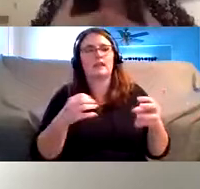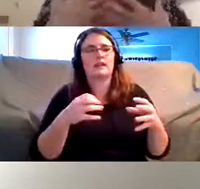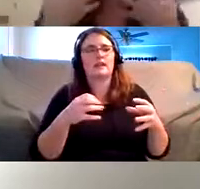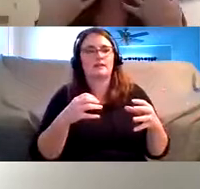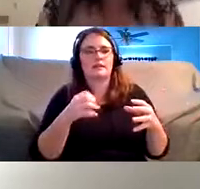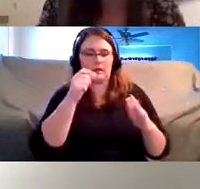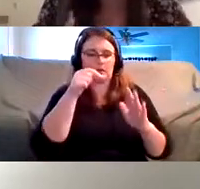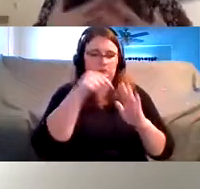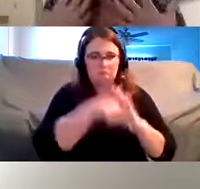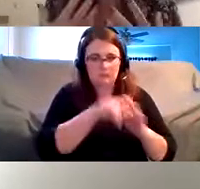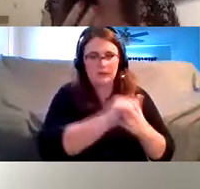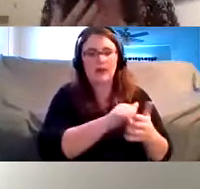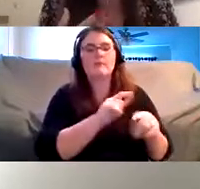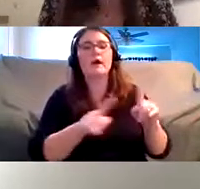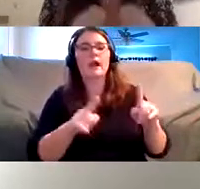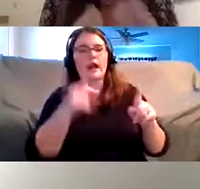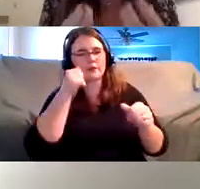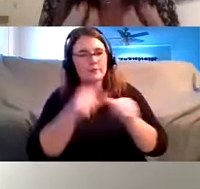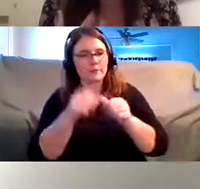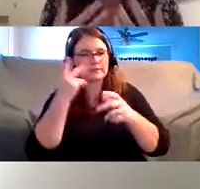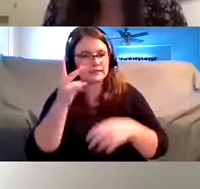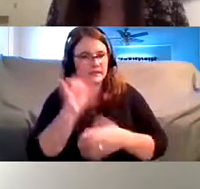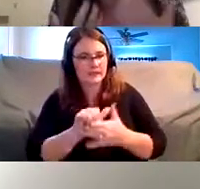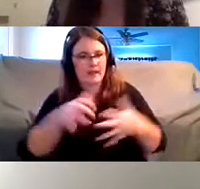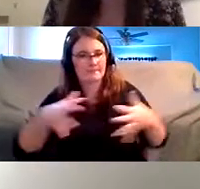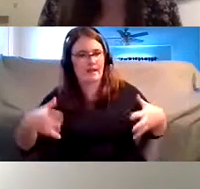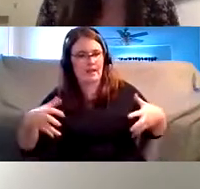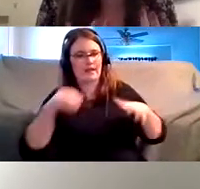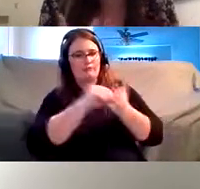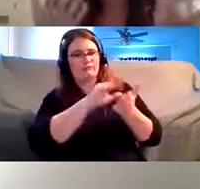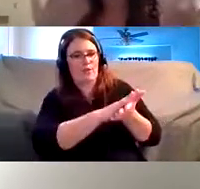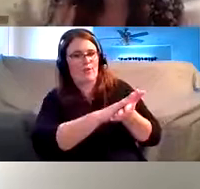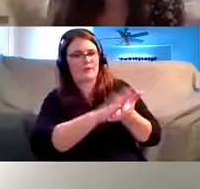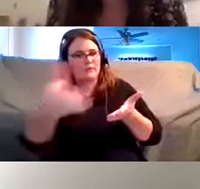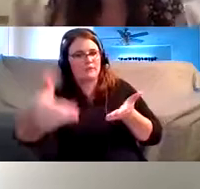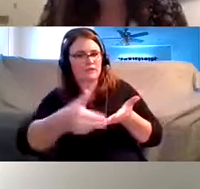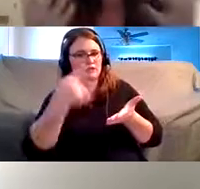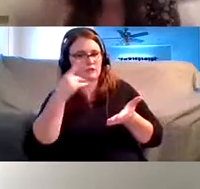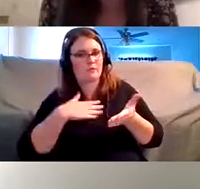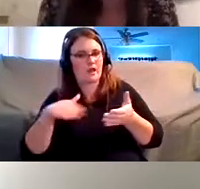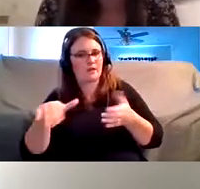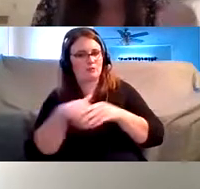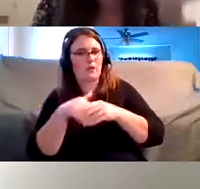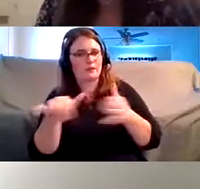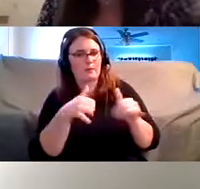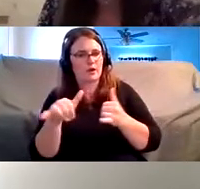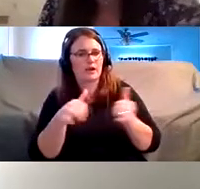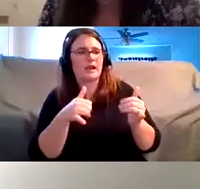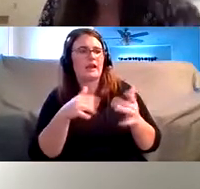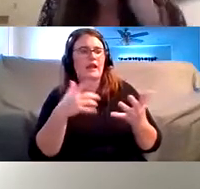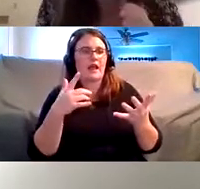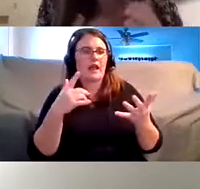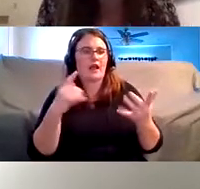again, crying, trying to explain how that hurt me, because it's by the end of the day, you're not from here, right? And I